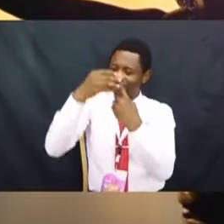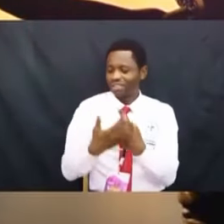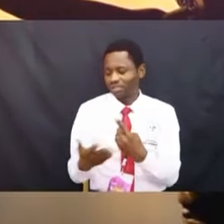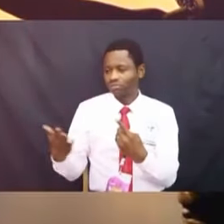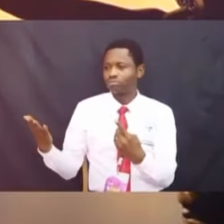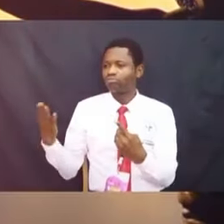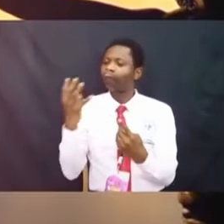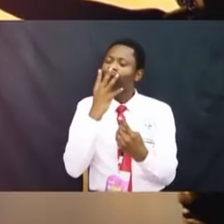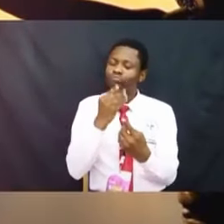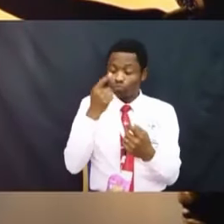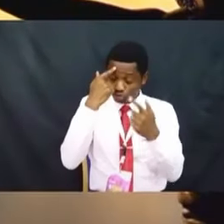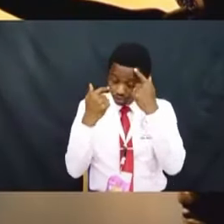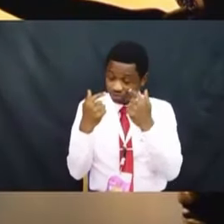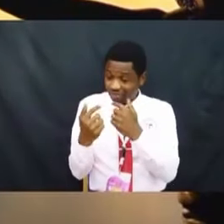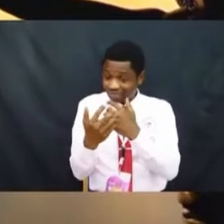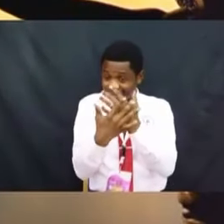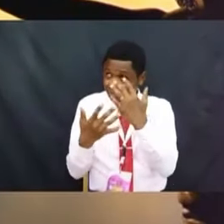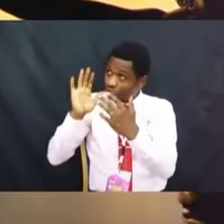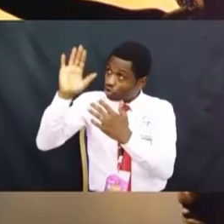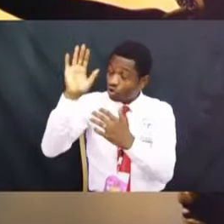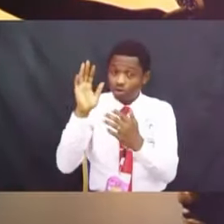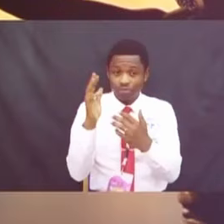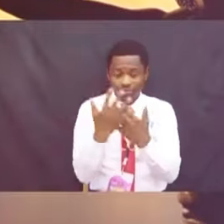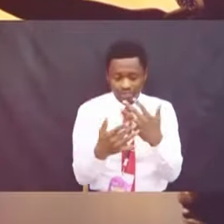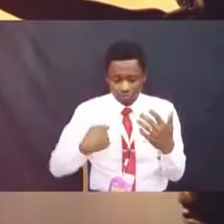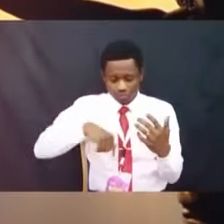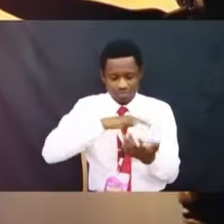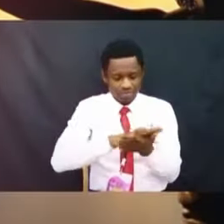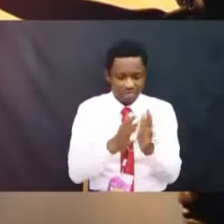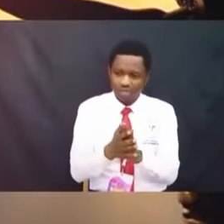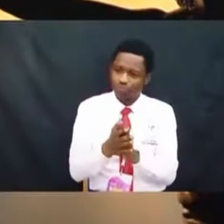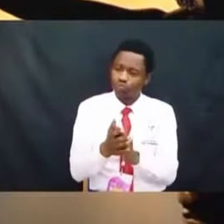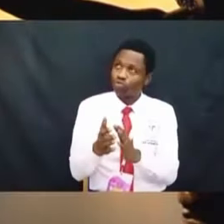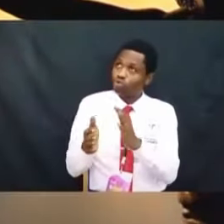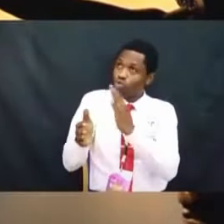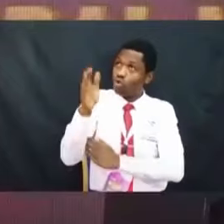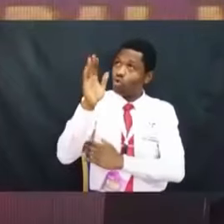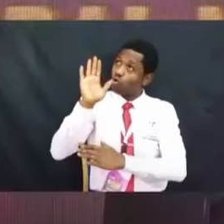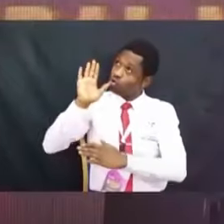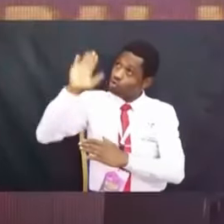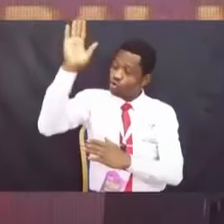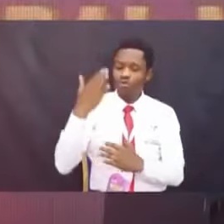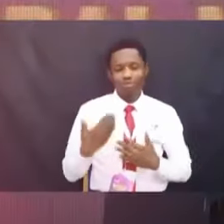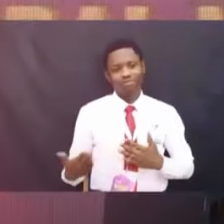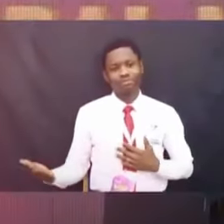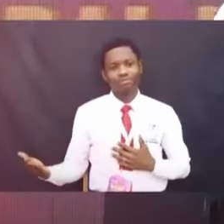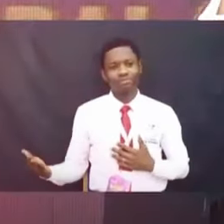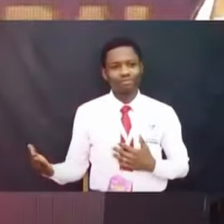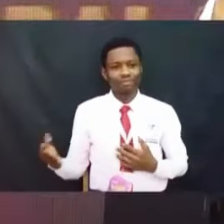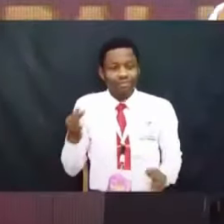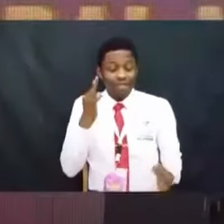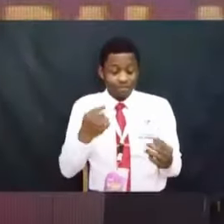Because of the blood, we have become God's special possession. If they are God's